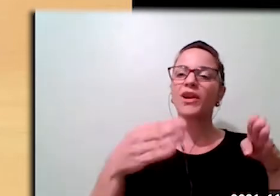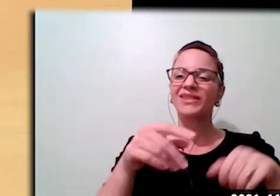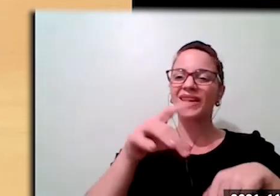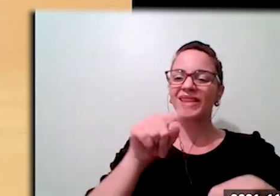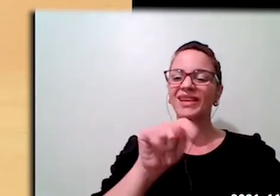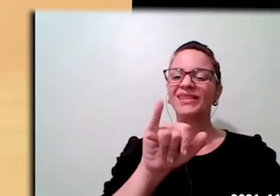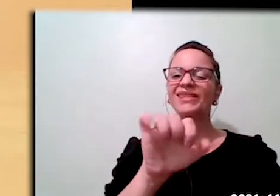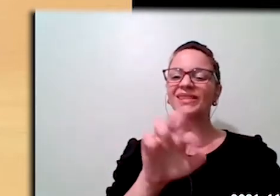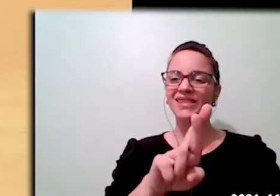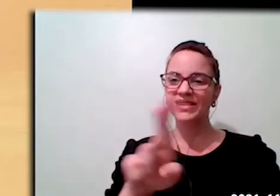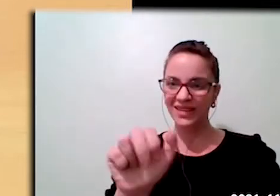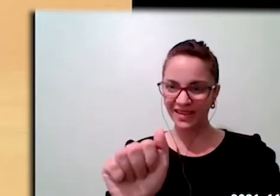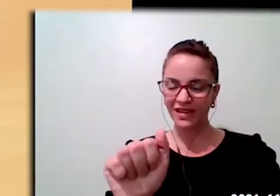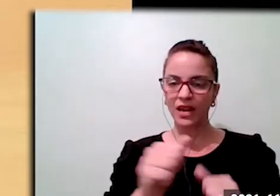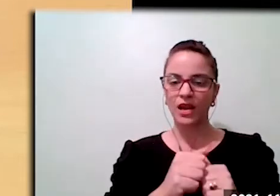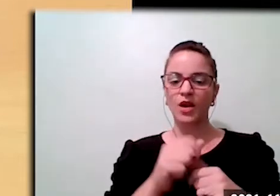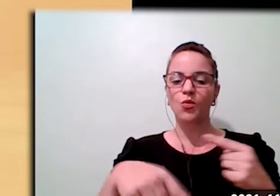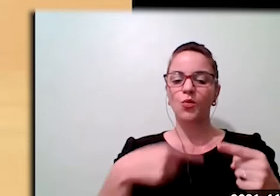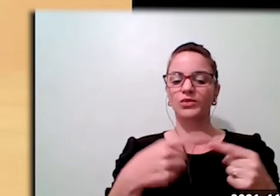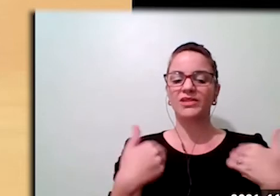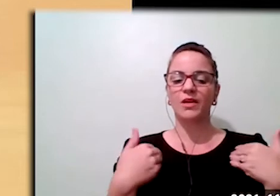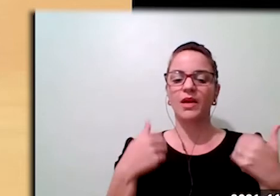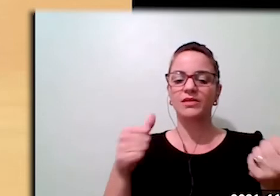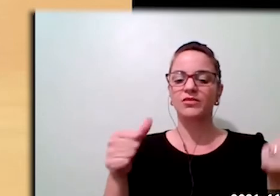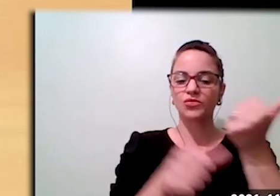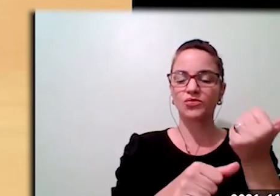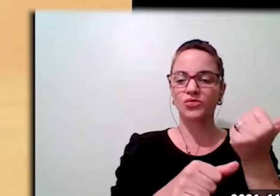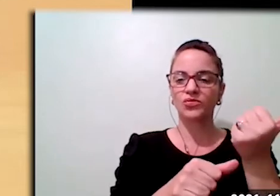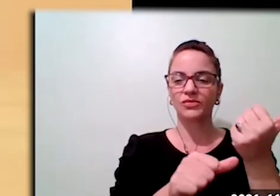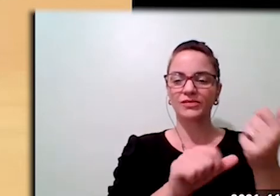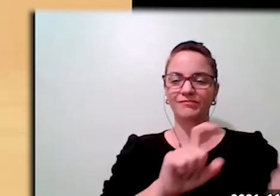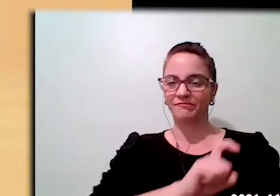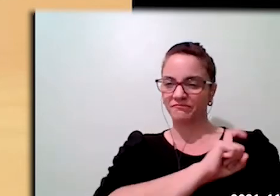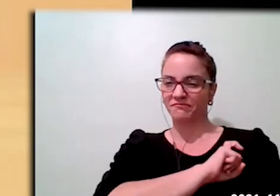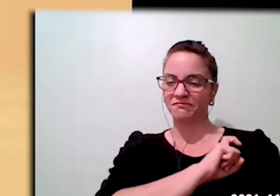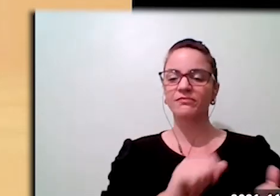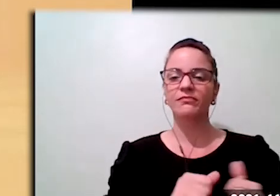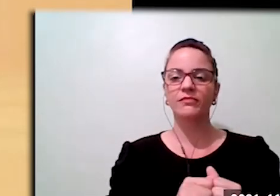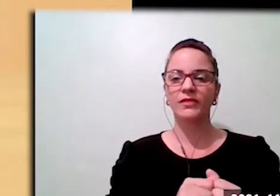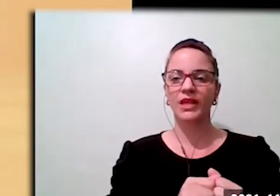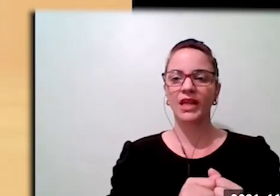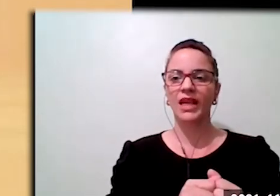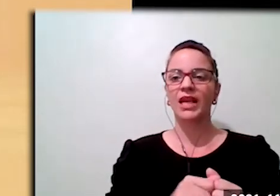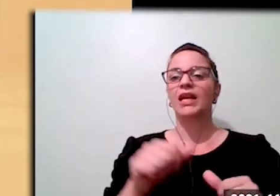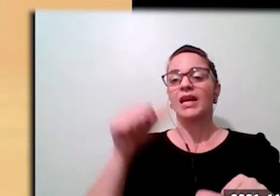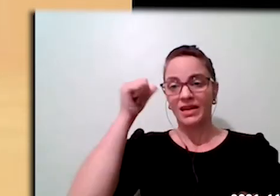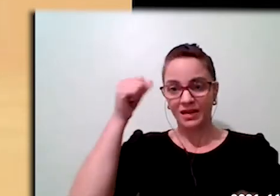area under the Spanish administration. Keep in mind that because the defensive works were of a